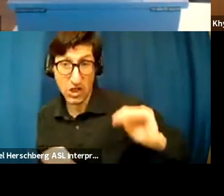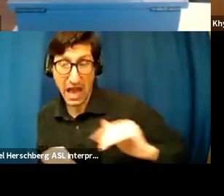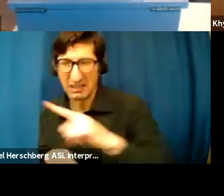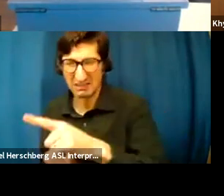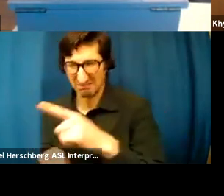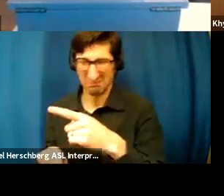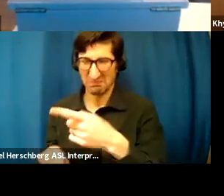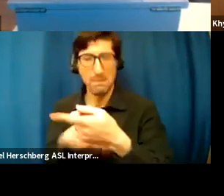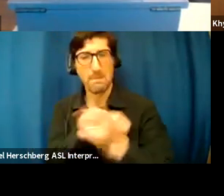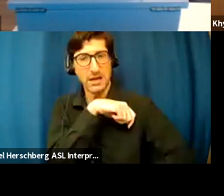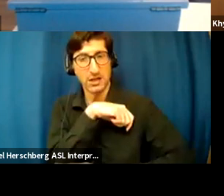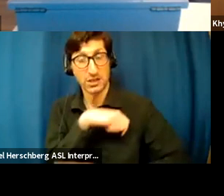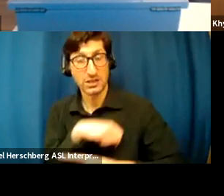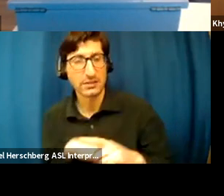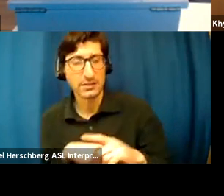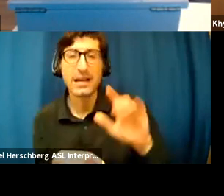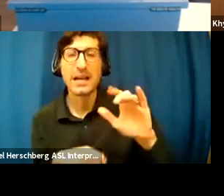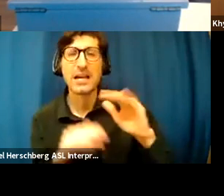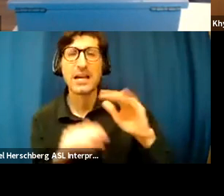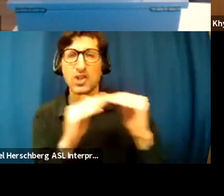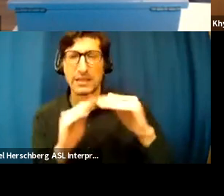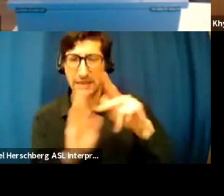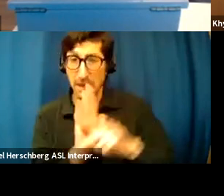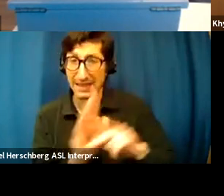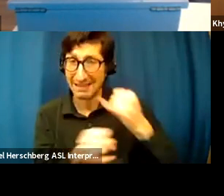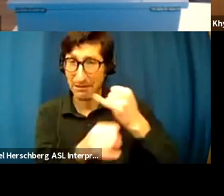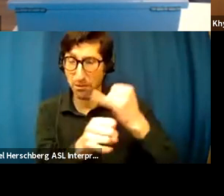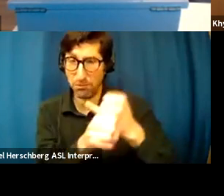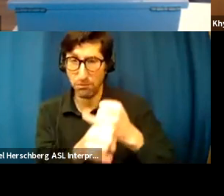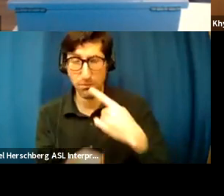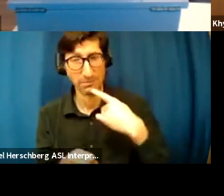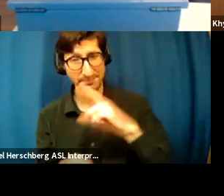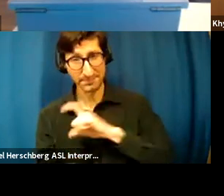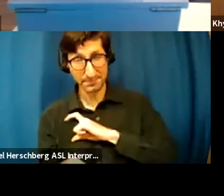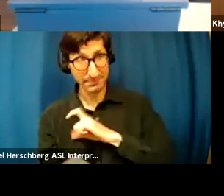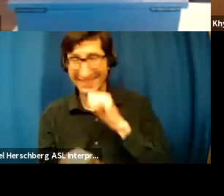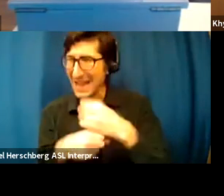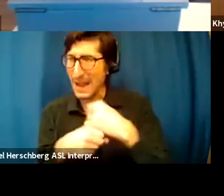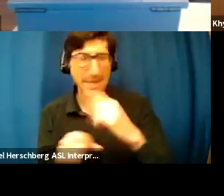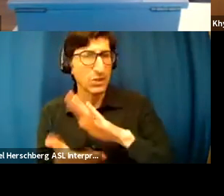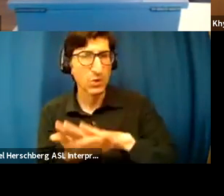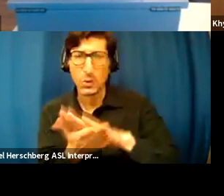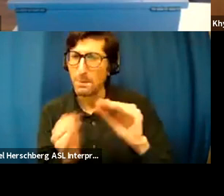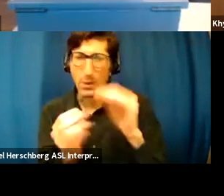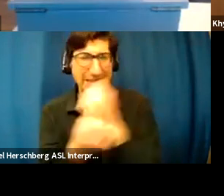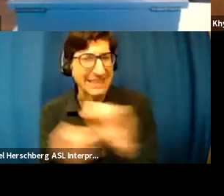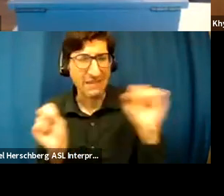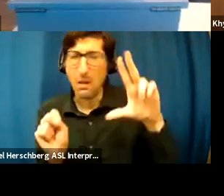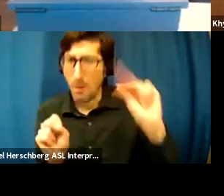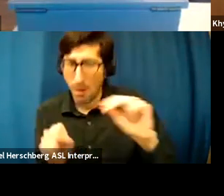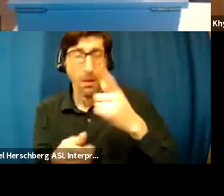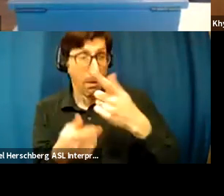quote. The Justice Policy Institute concludes, "Police do not make schools safer. In fact, it has